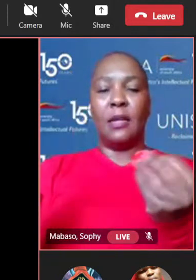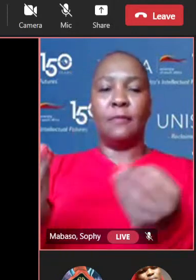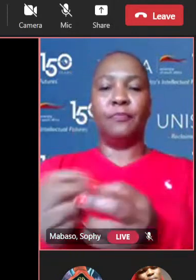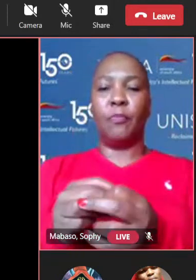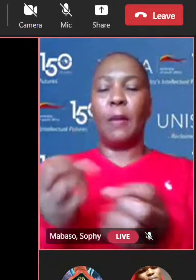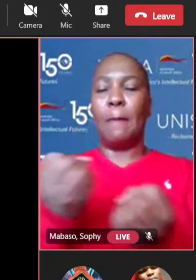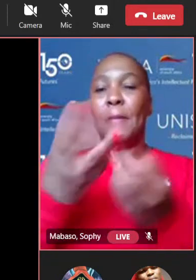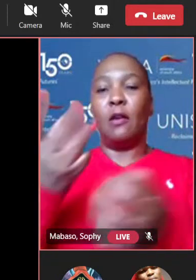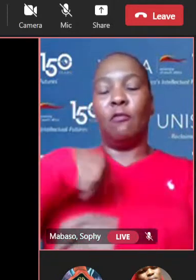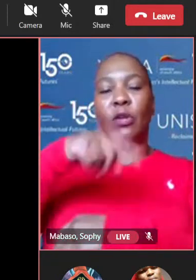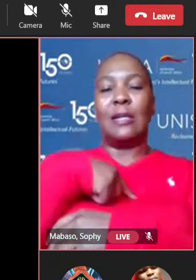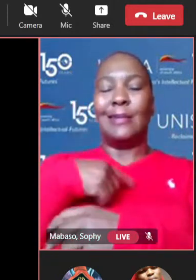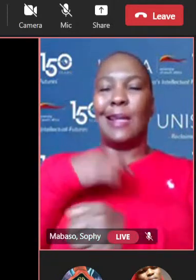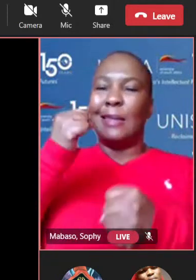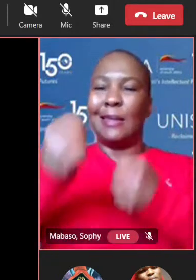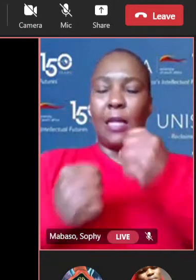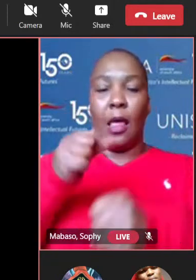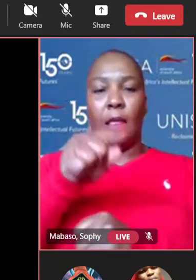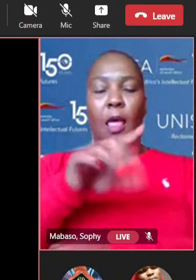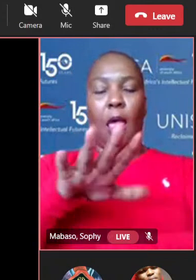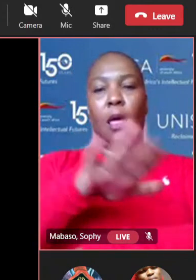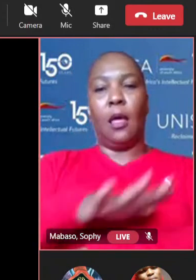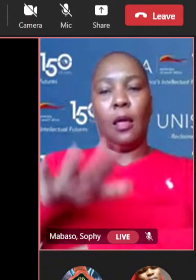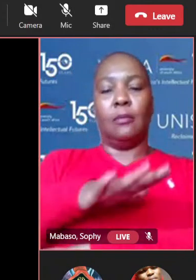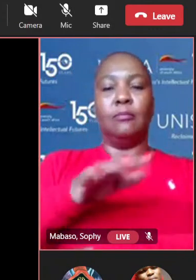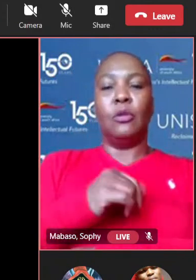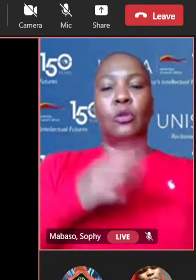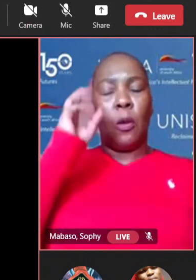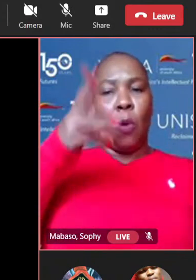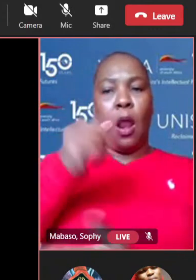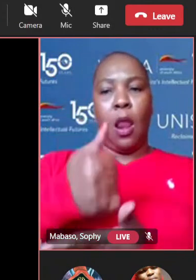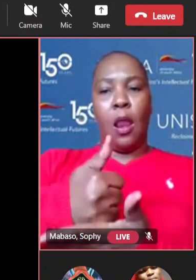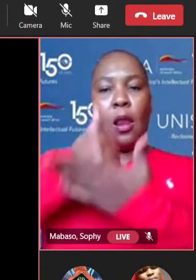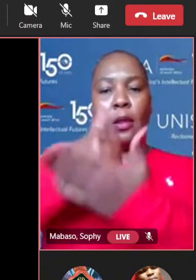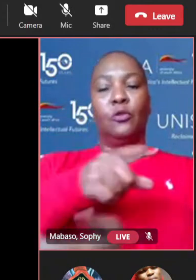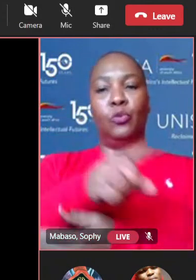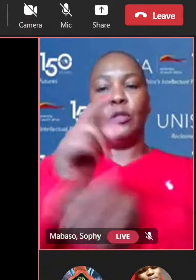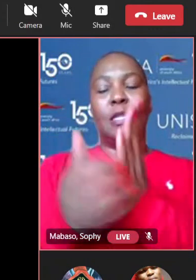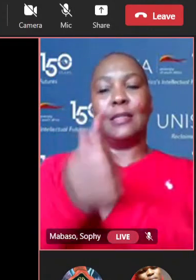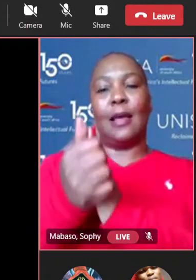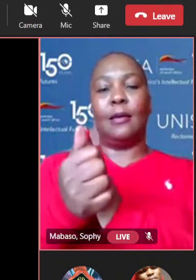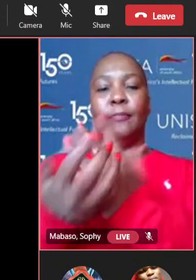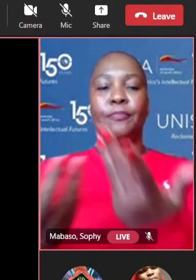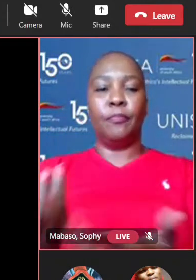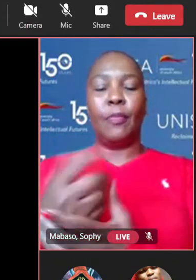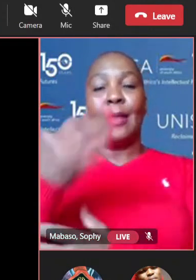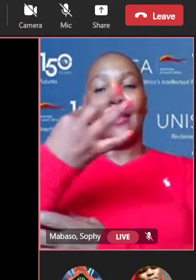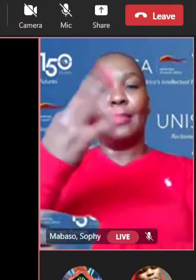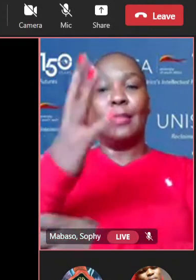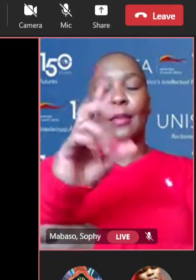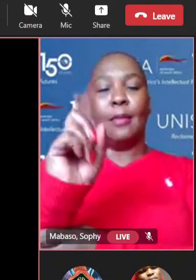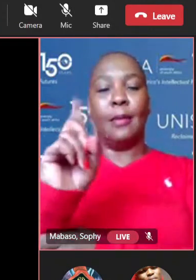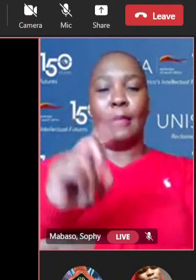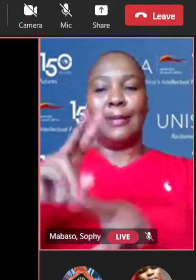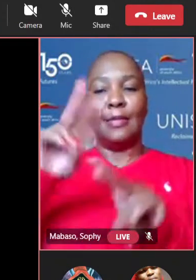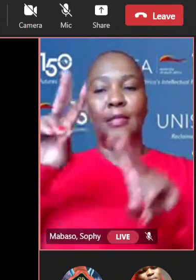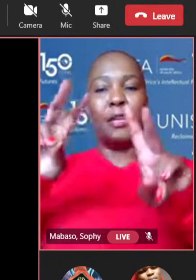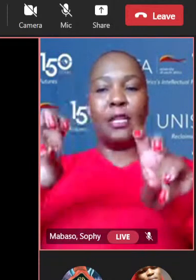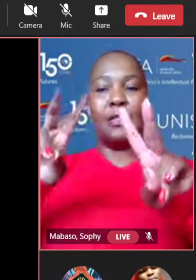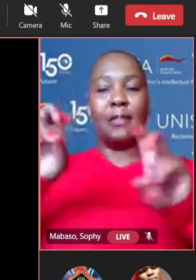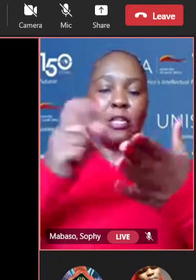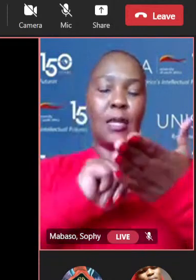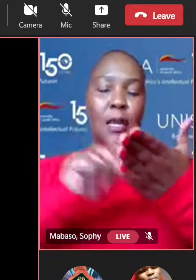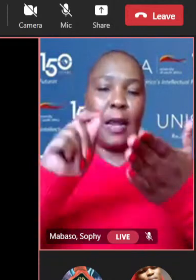us are struggling in this area, and then we can be assisted in that side. The third one is research writing